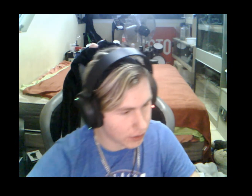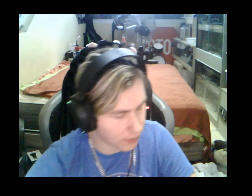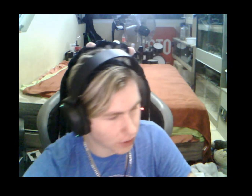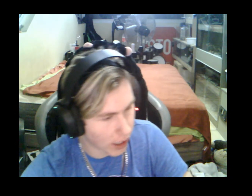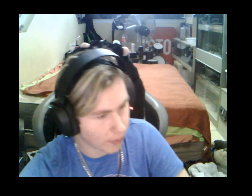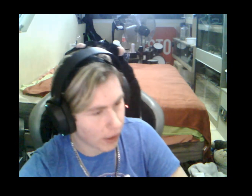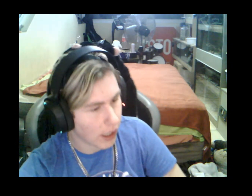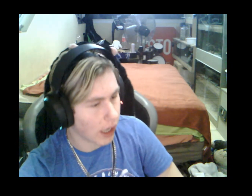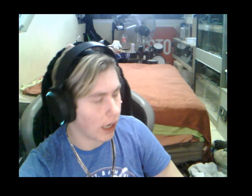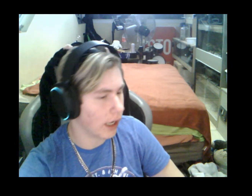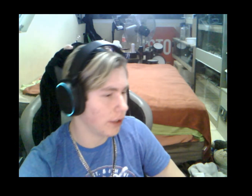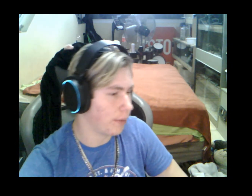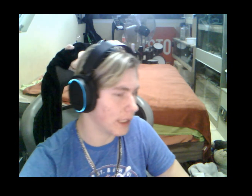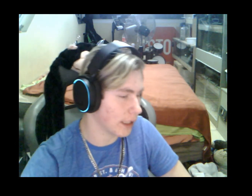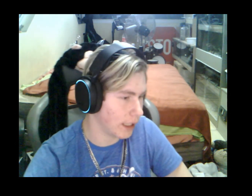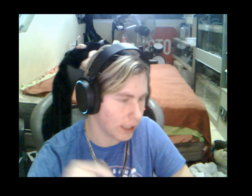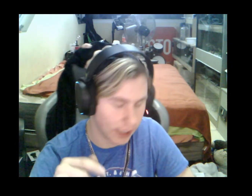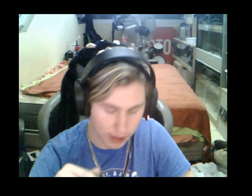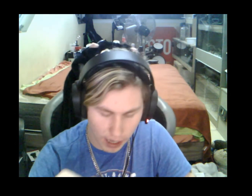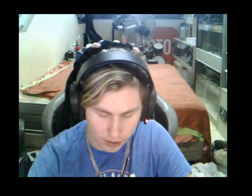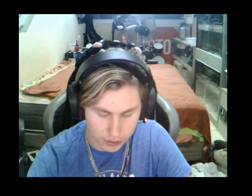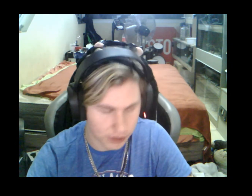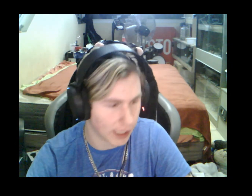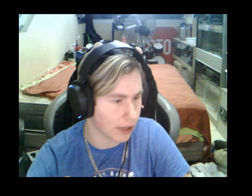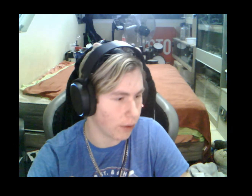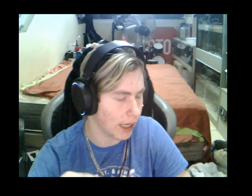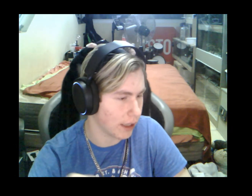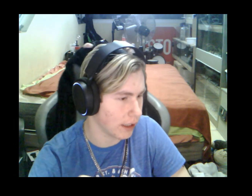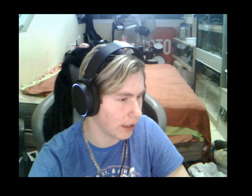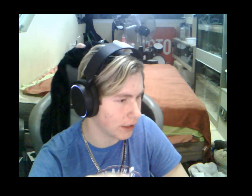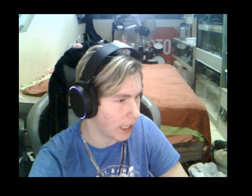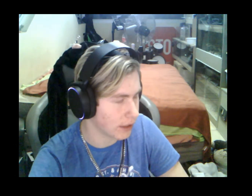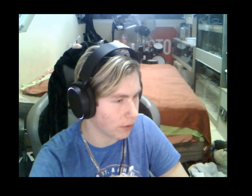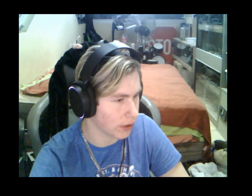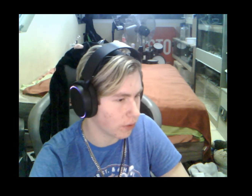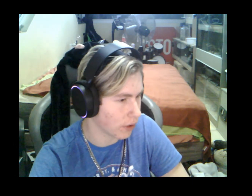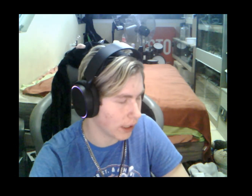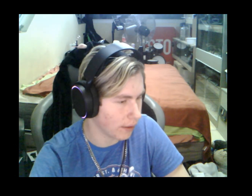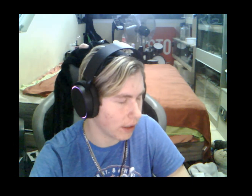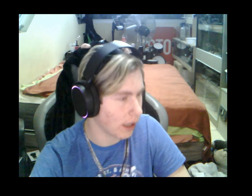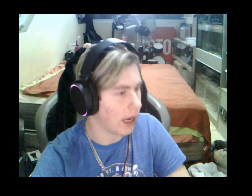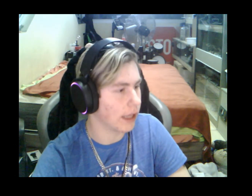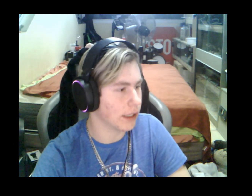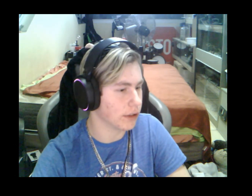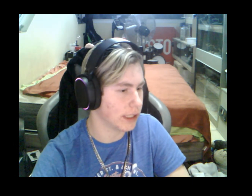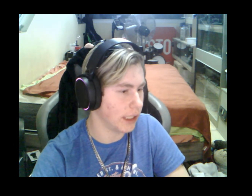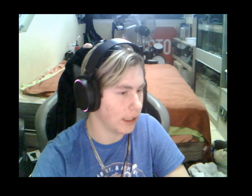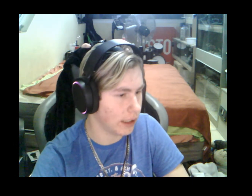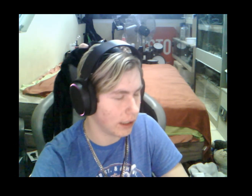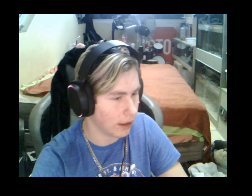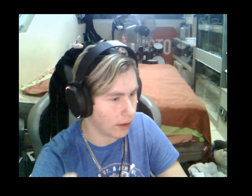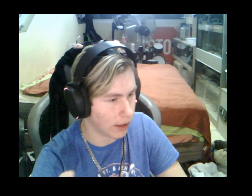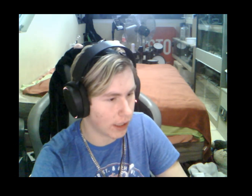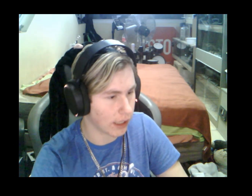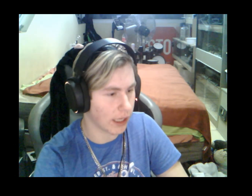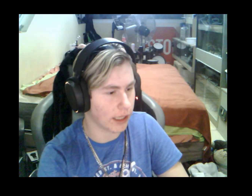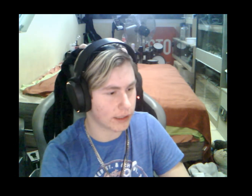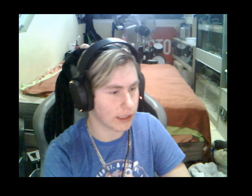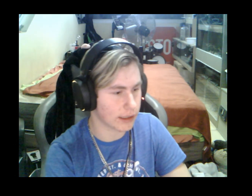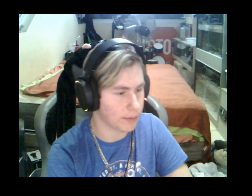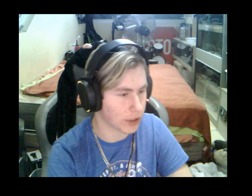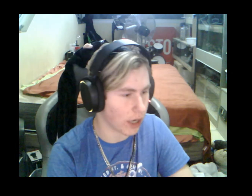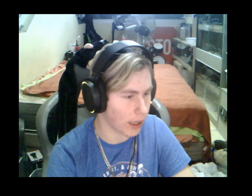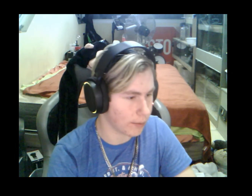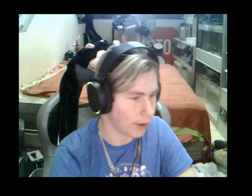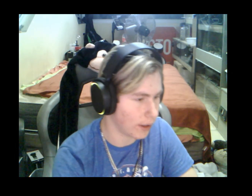How do you subscribe? You basically click the arrow to take away the chat or the talking, and then you'll see a thing there that